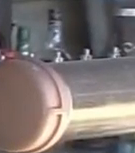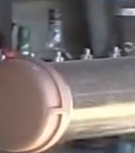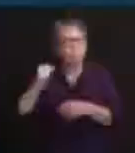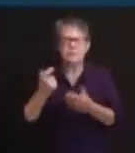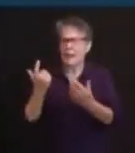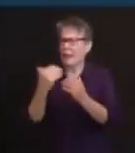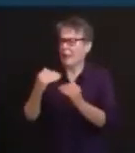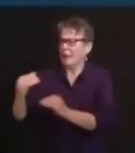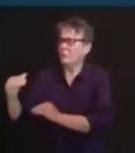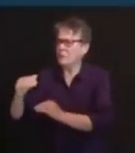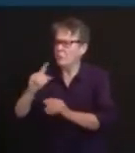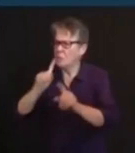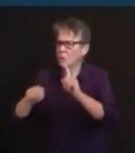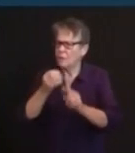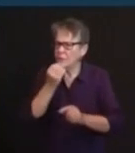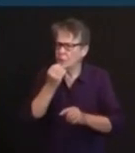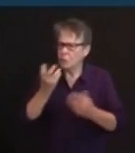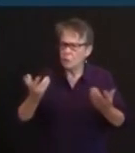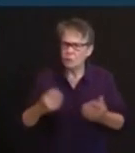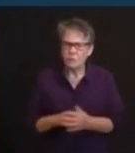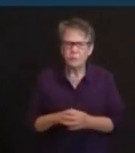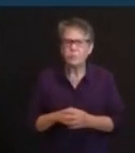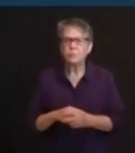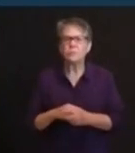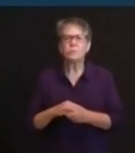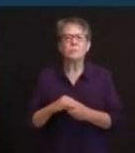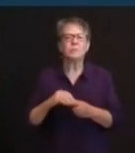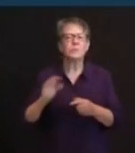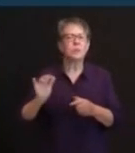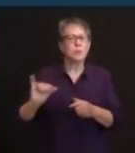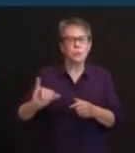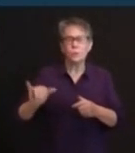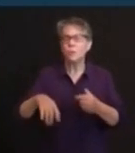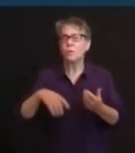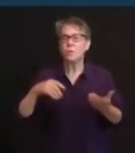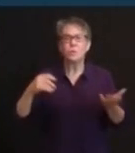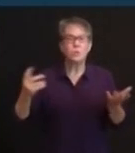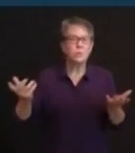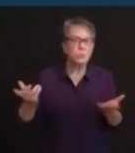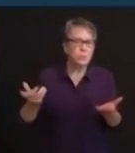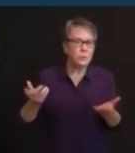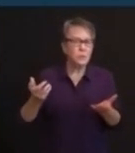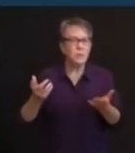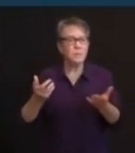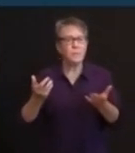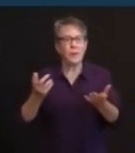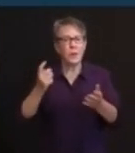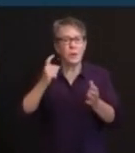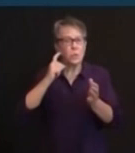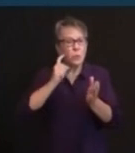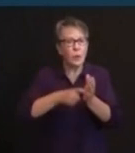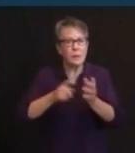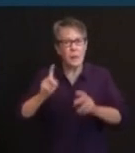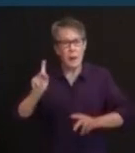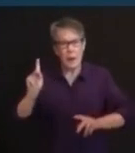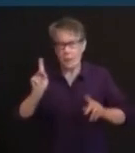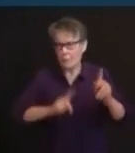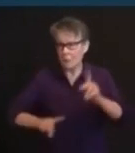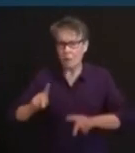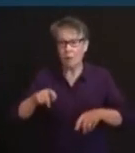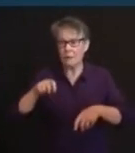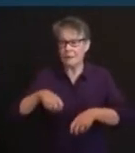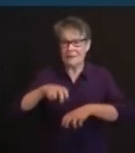at bars. We have found evidence suggesting an increase of spread to patrons seated at bars and among